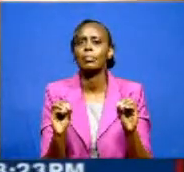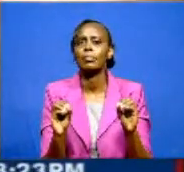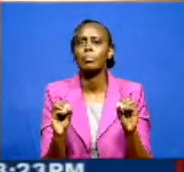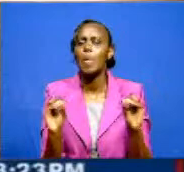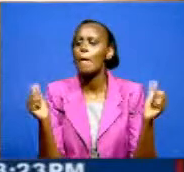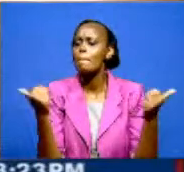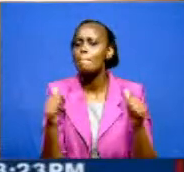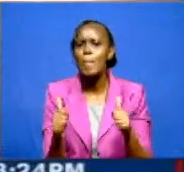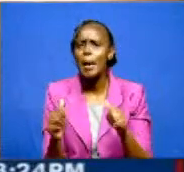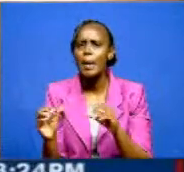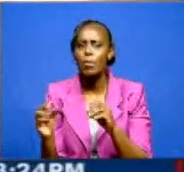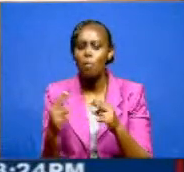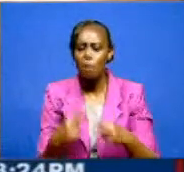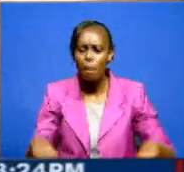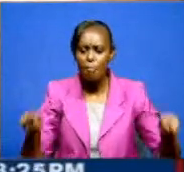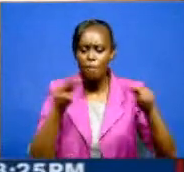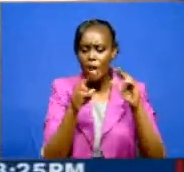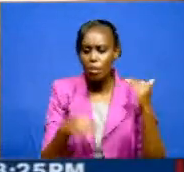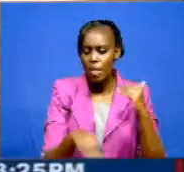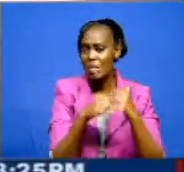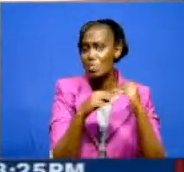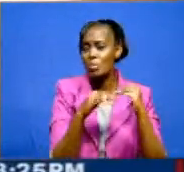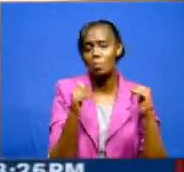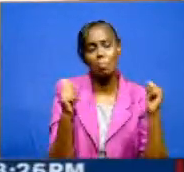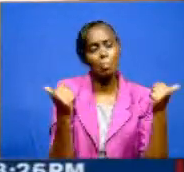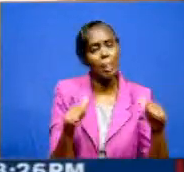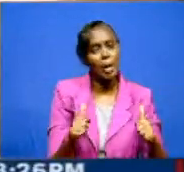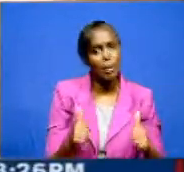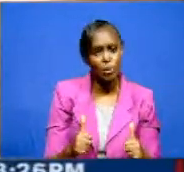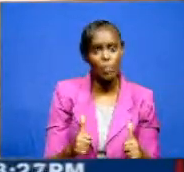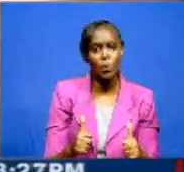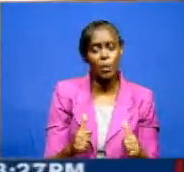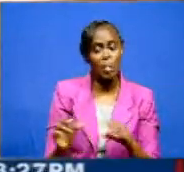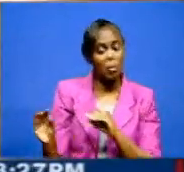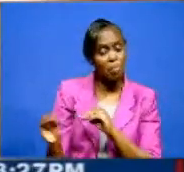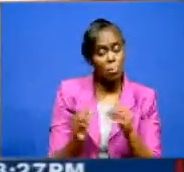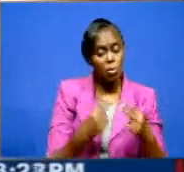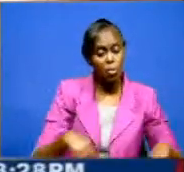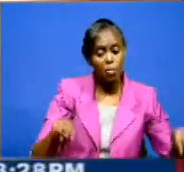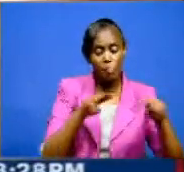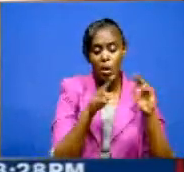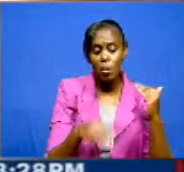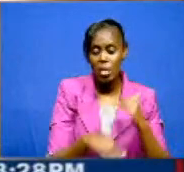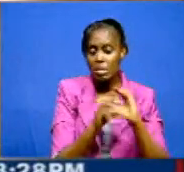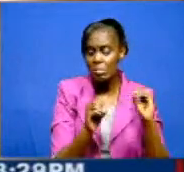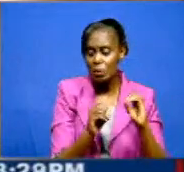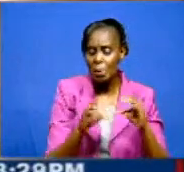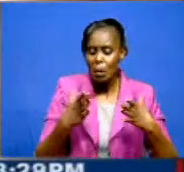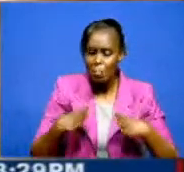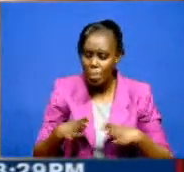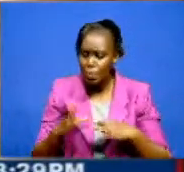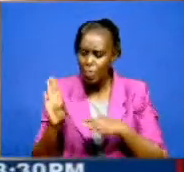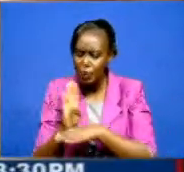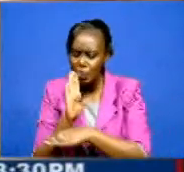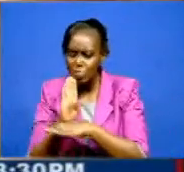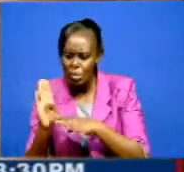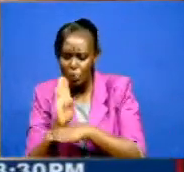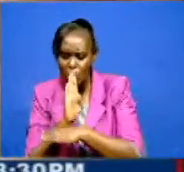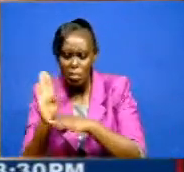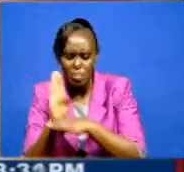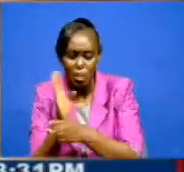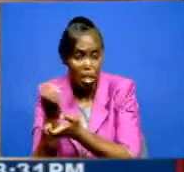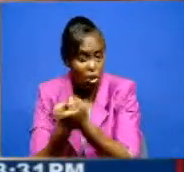not moved to value addition. And so if you don't move to value addition, you find your people are very busy in this economic